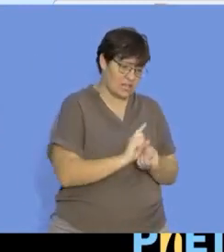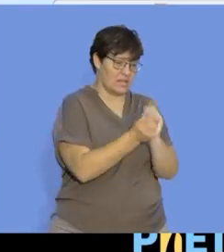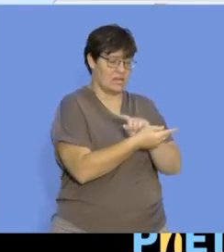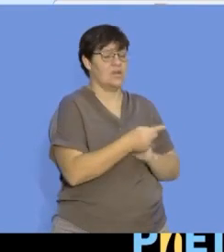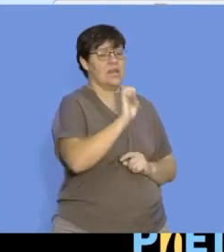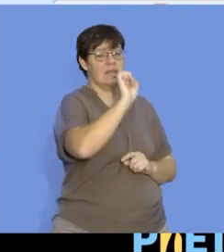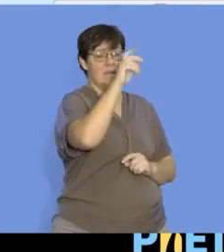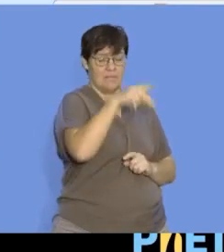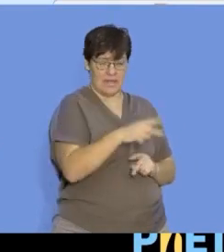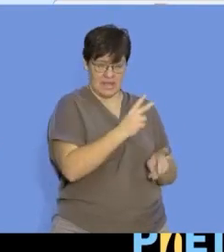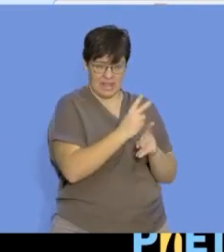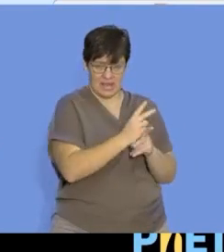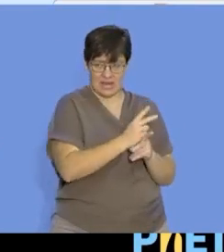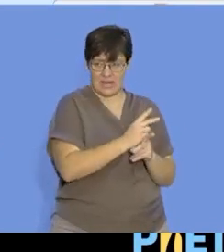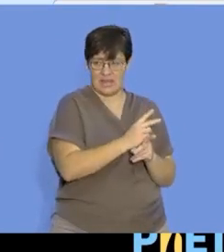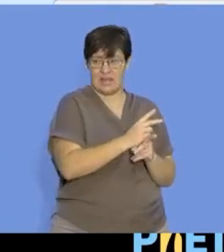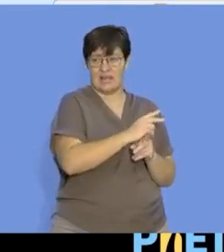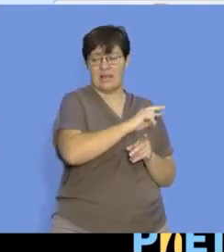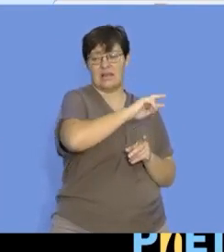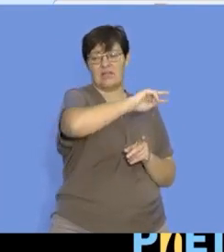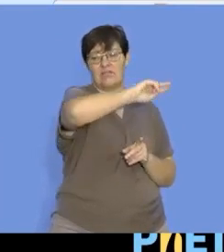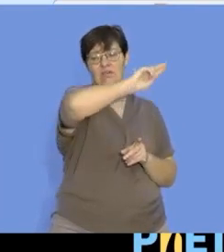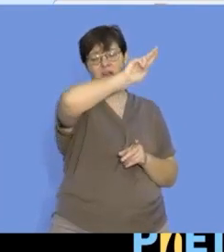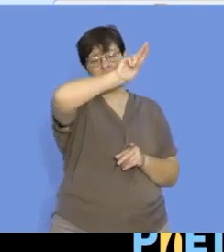converted, and as he goes around,